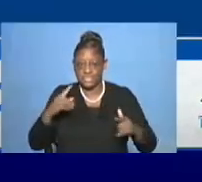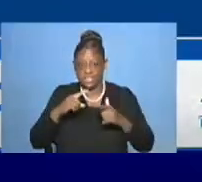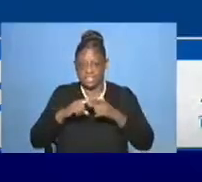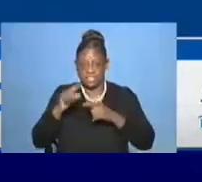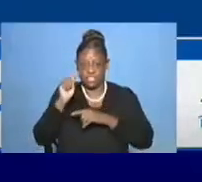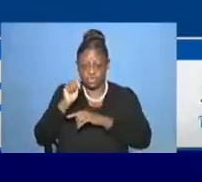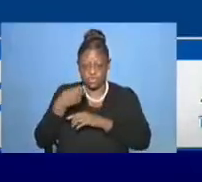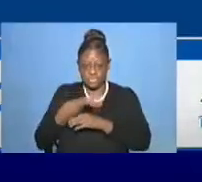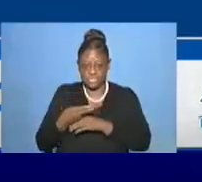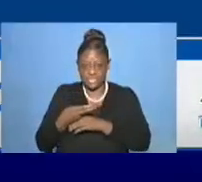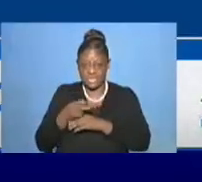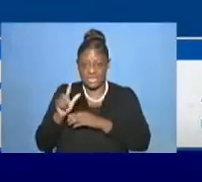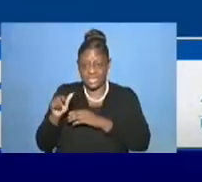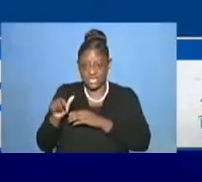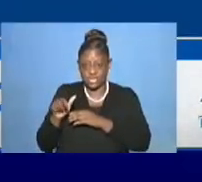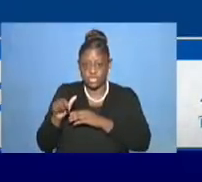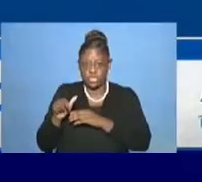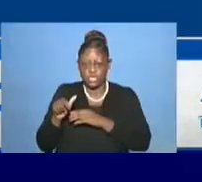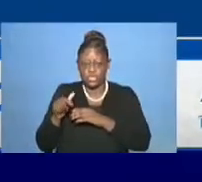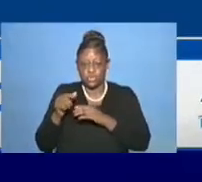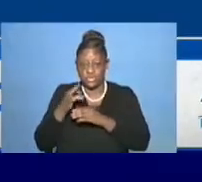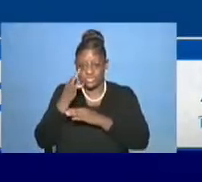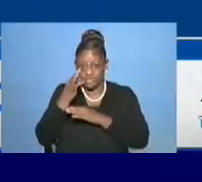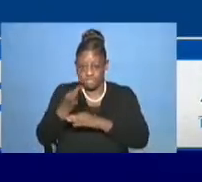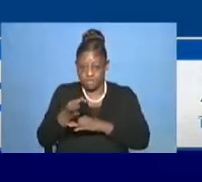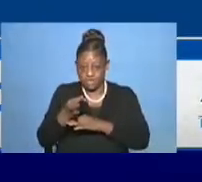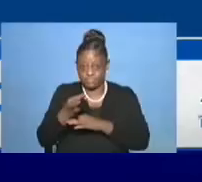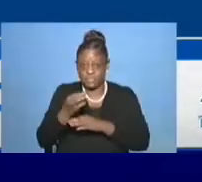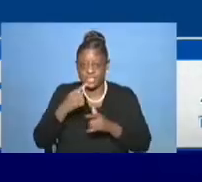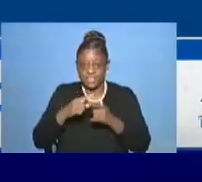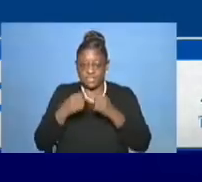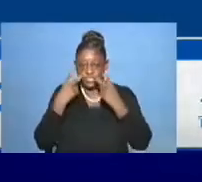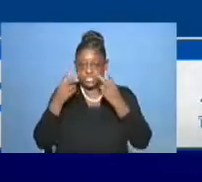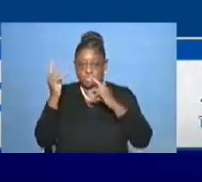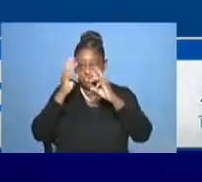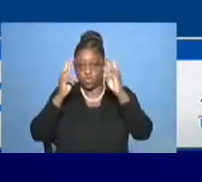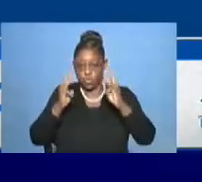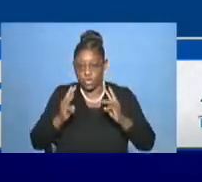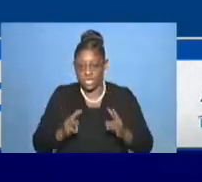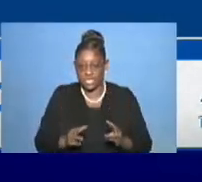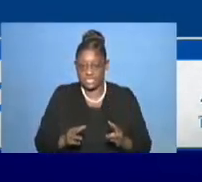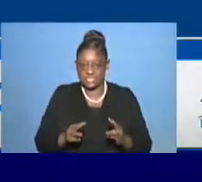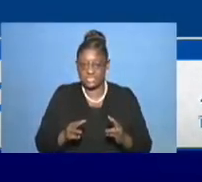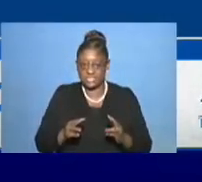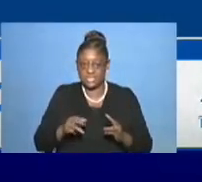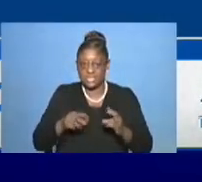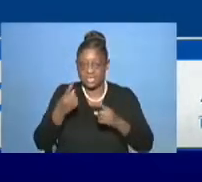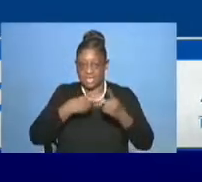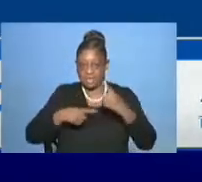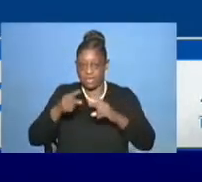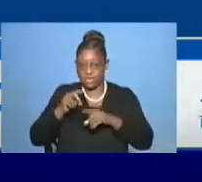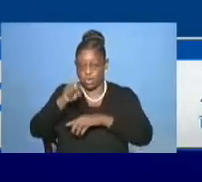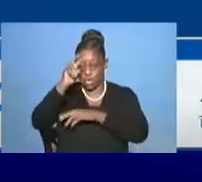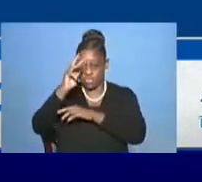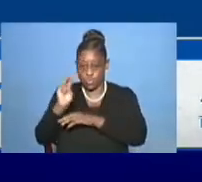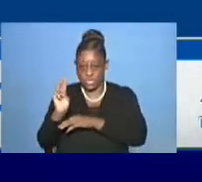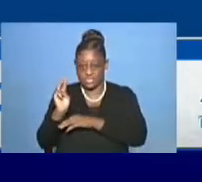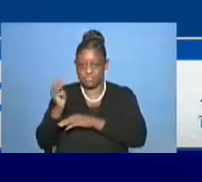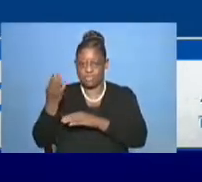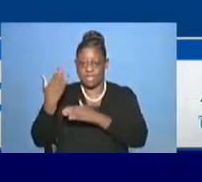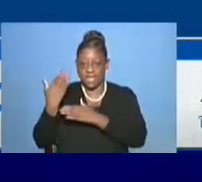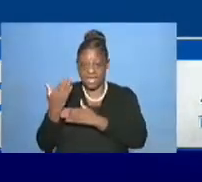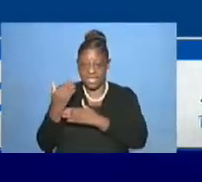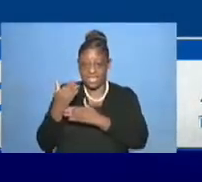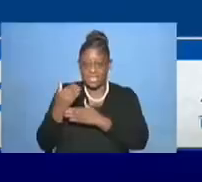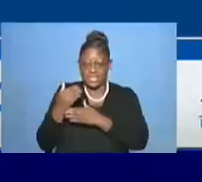Thursday afternoon late, you can expect a frontal system to push in, and that will see the winds blowing out of the northwest behind that frontal